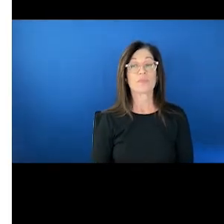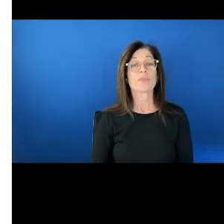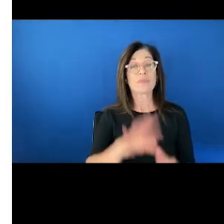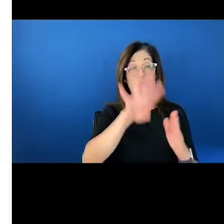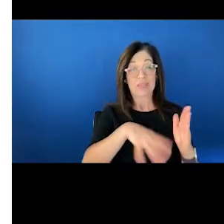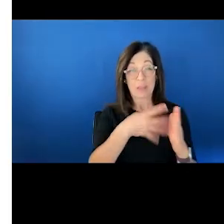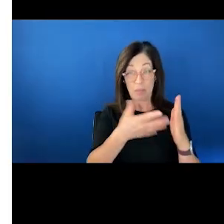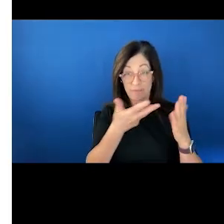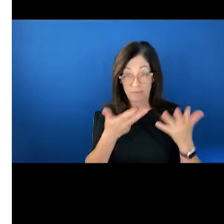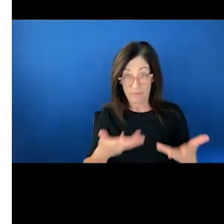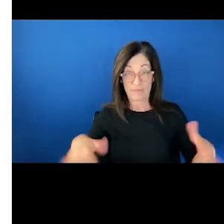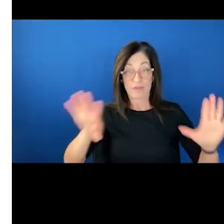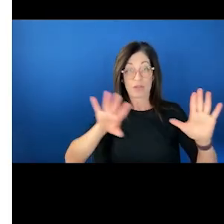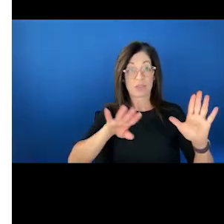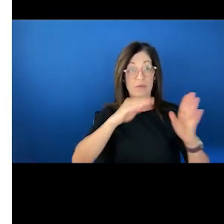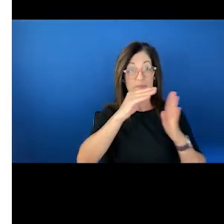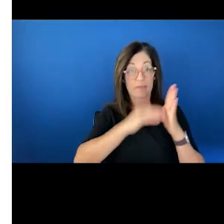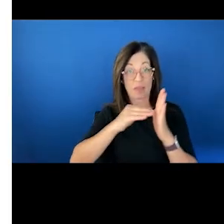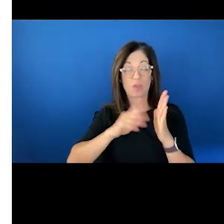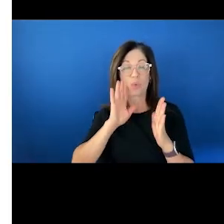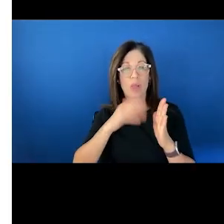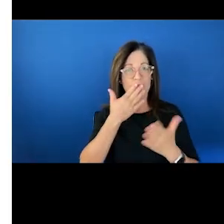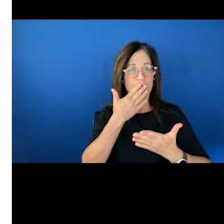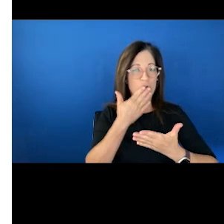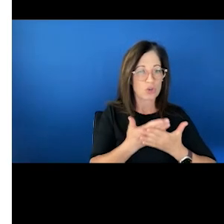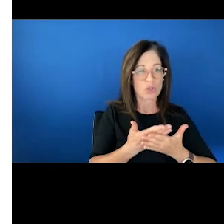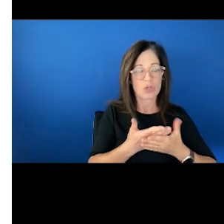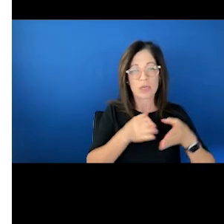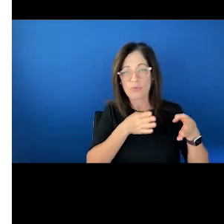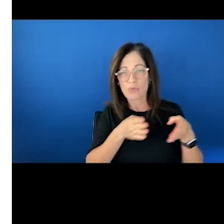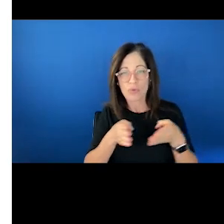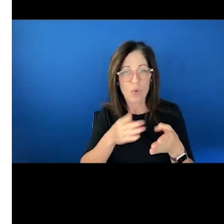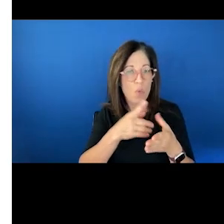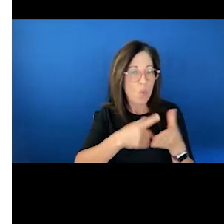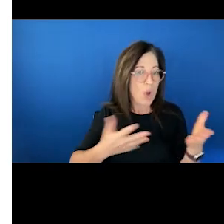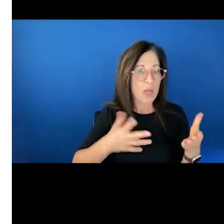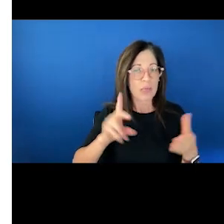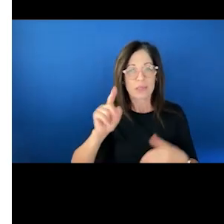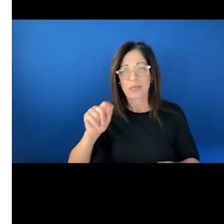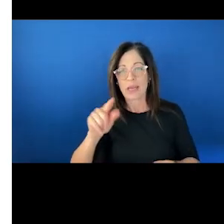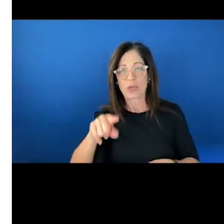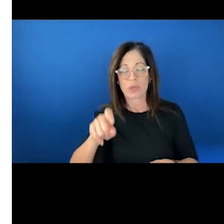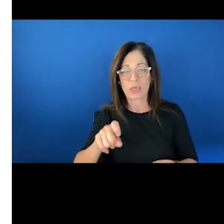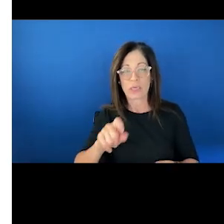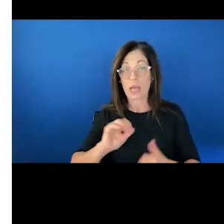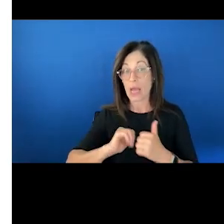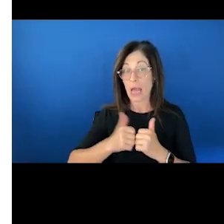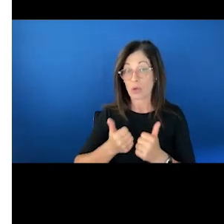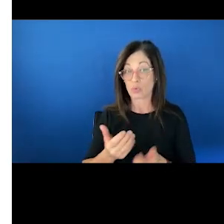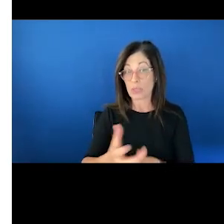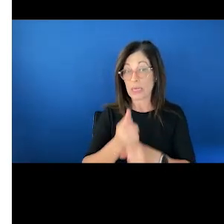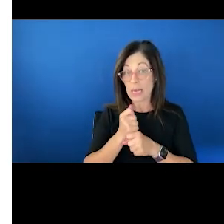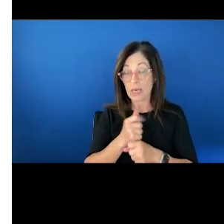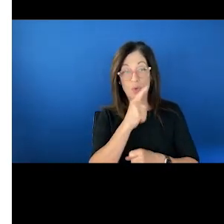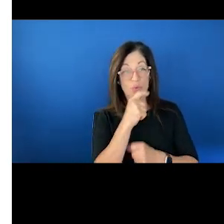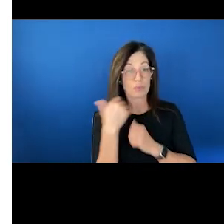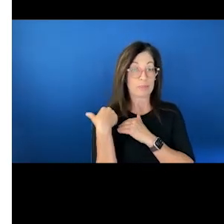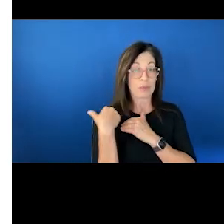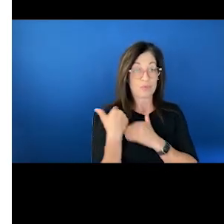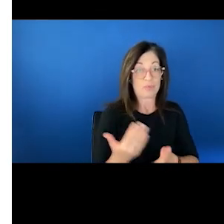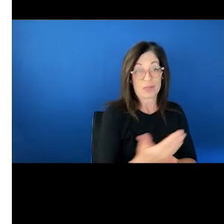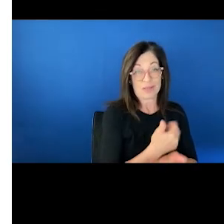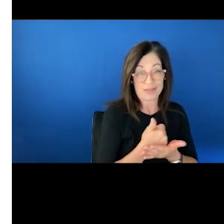Once this table is complete, you'll have a comprehensive roadmap for what data you need, how you'll get it, and who's